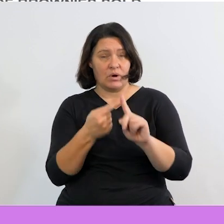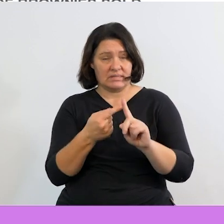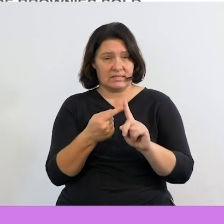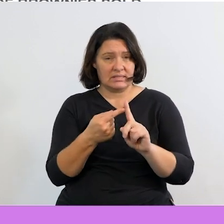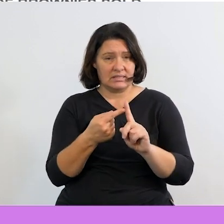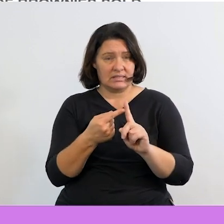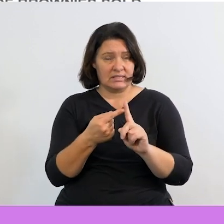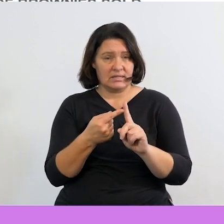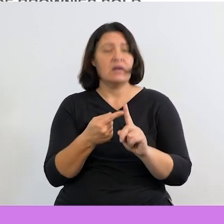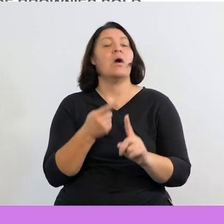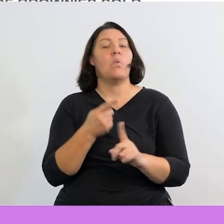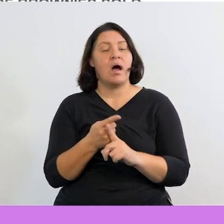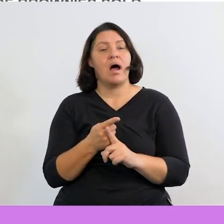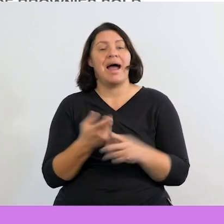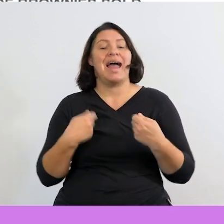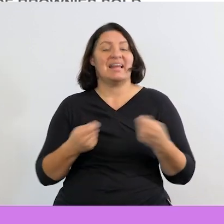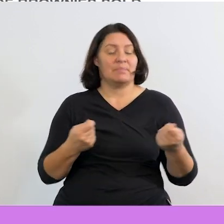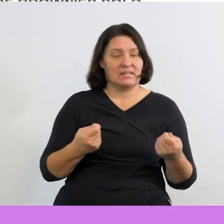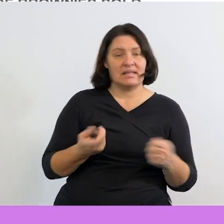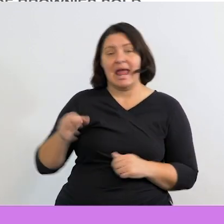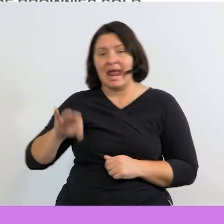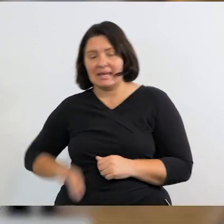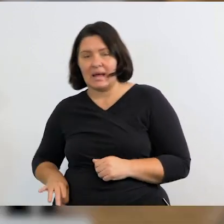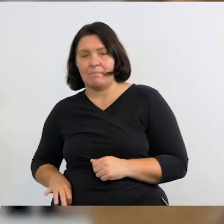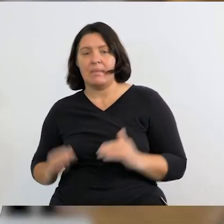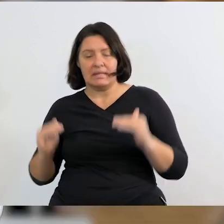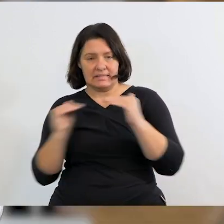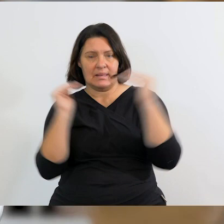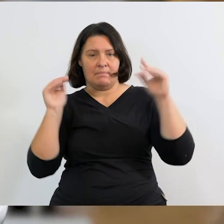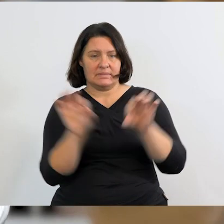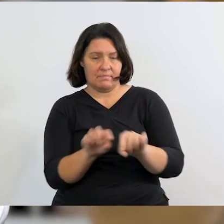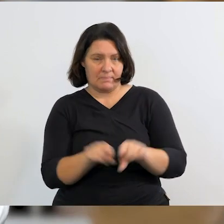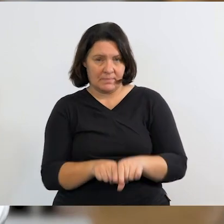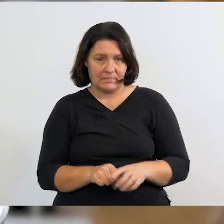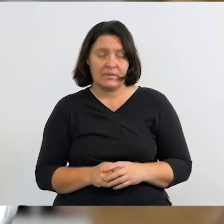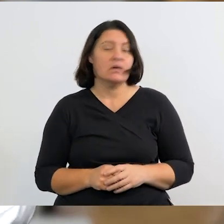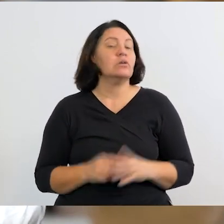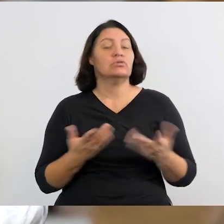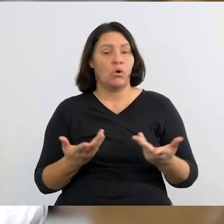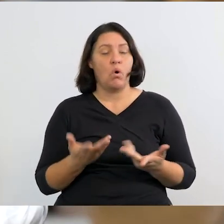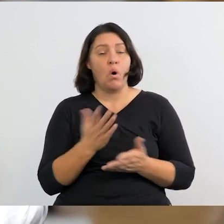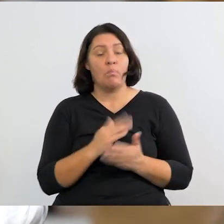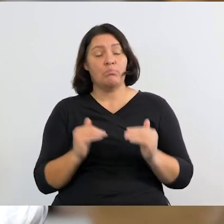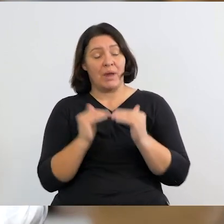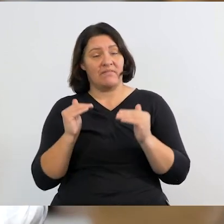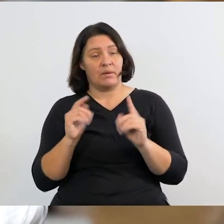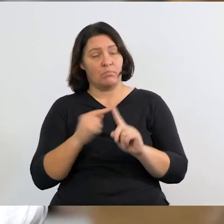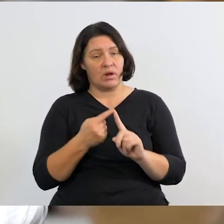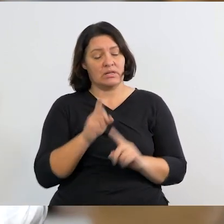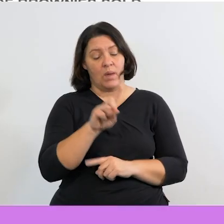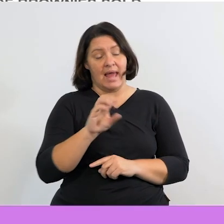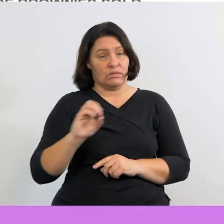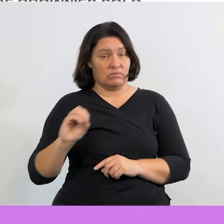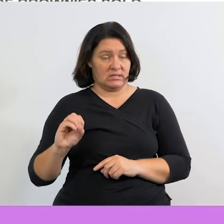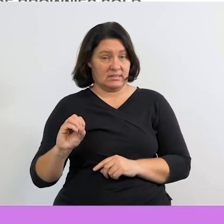point. What is the break-even point again? Is where our expenses and our income is exactly the same. So if the break-even point